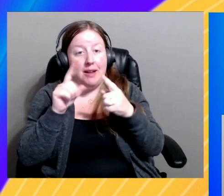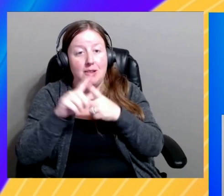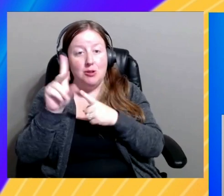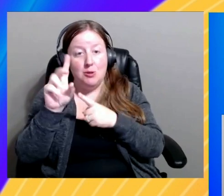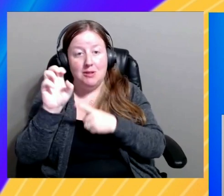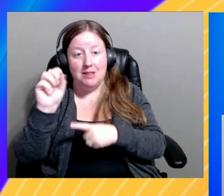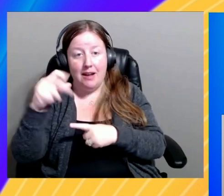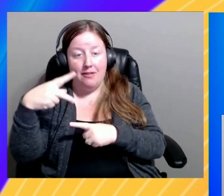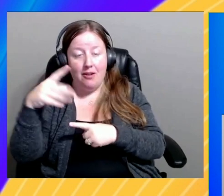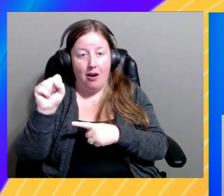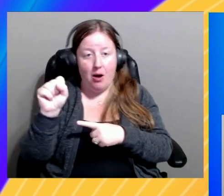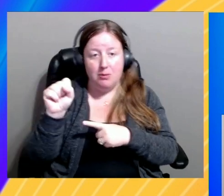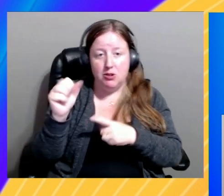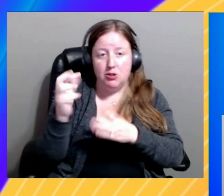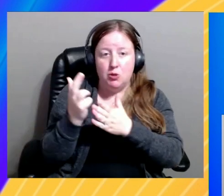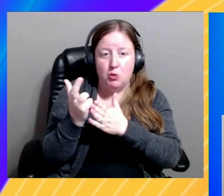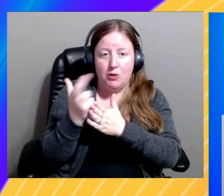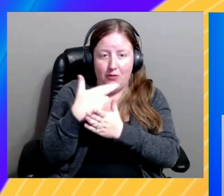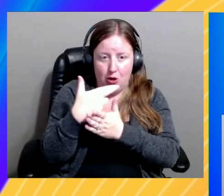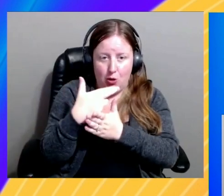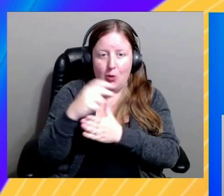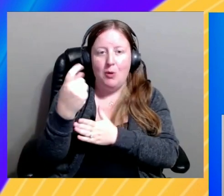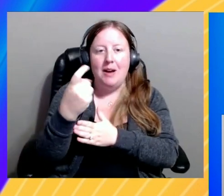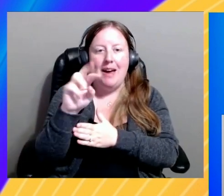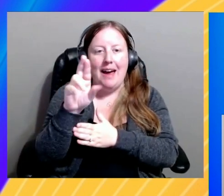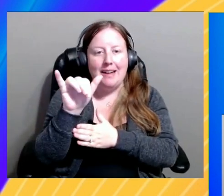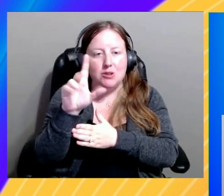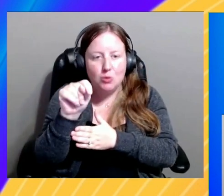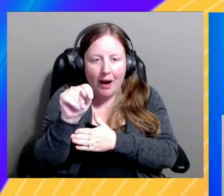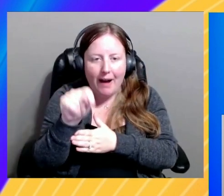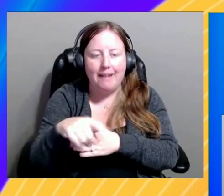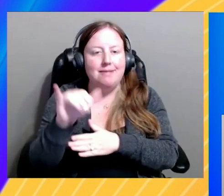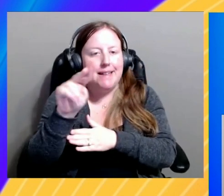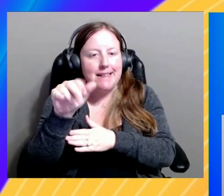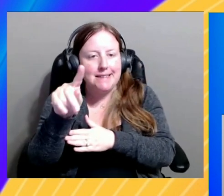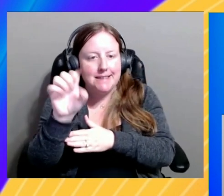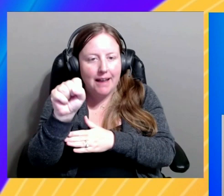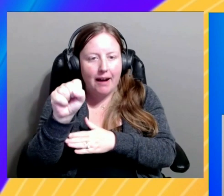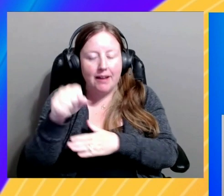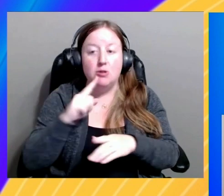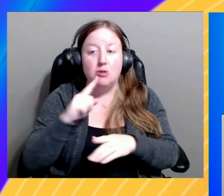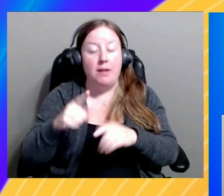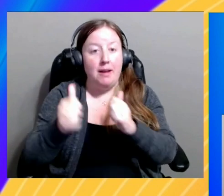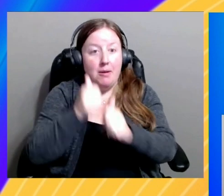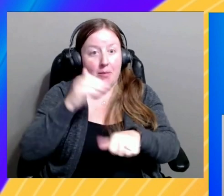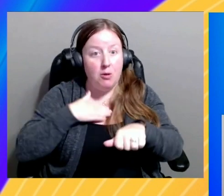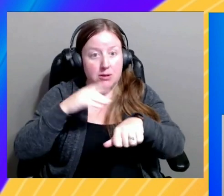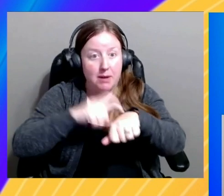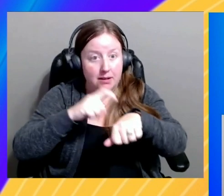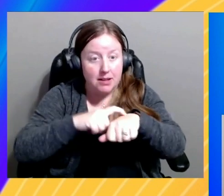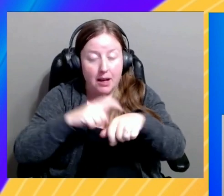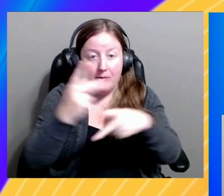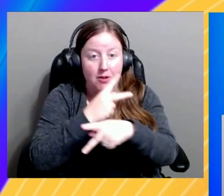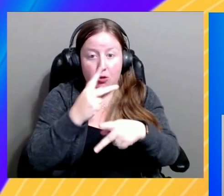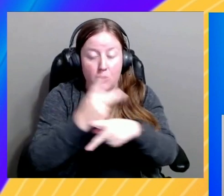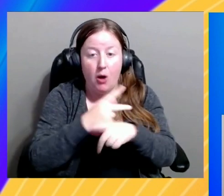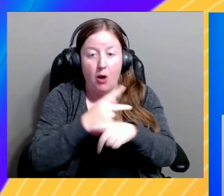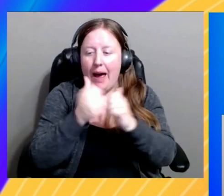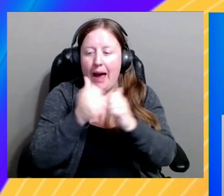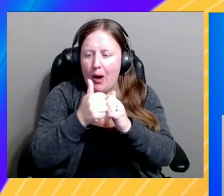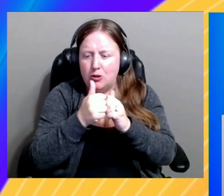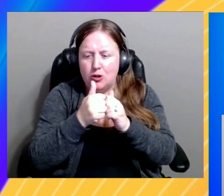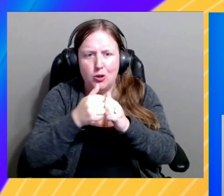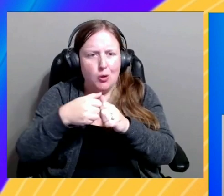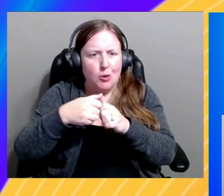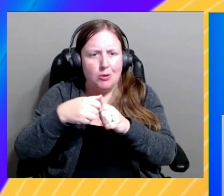Anomaly Detection, X-Ray Insights, would I have to spend much time trying to figure out how to enable these and get